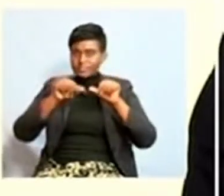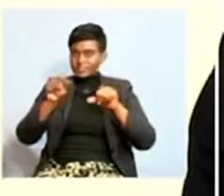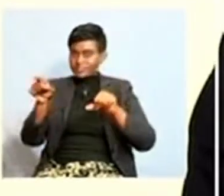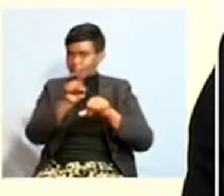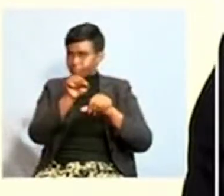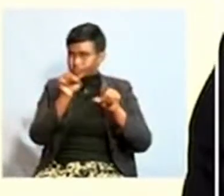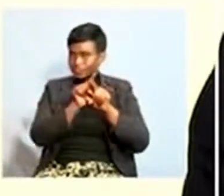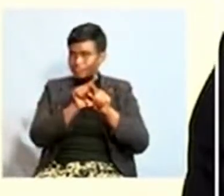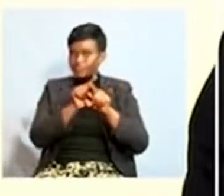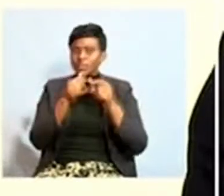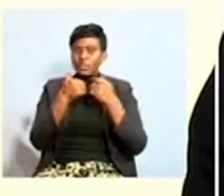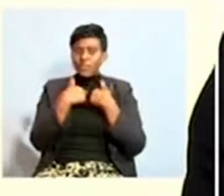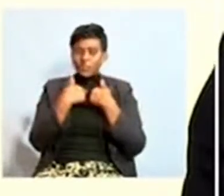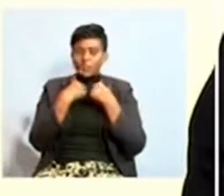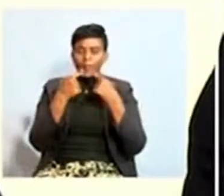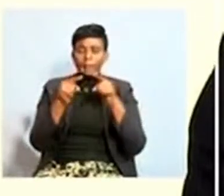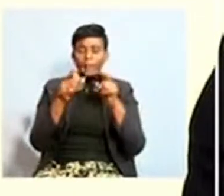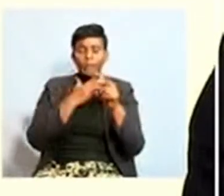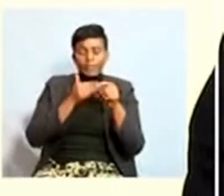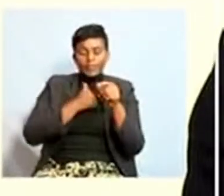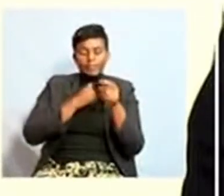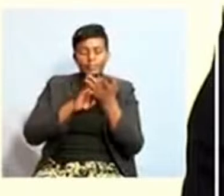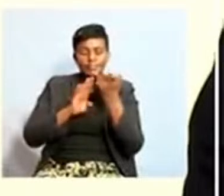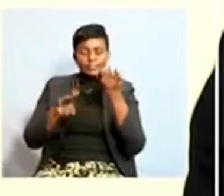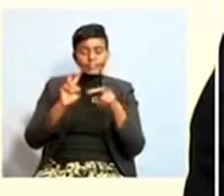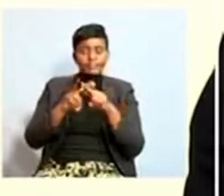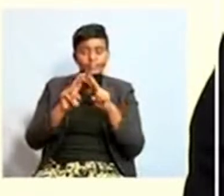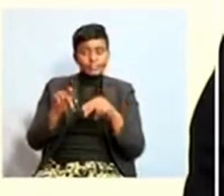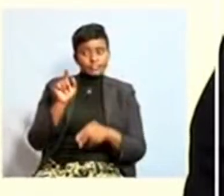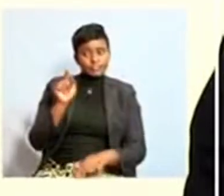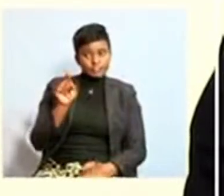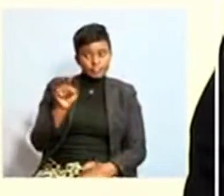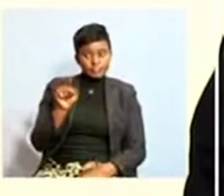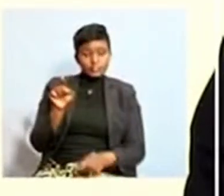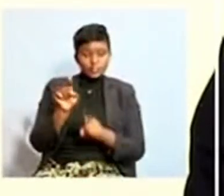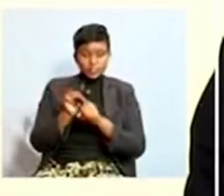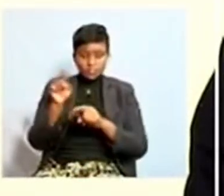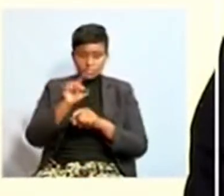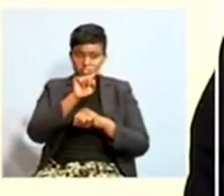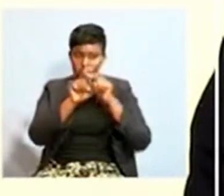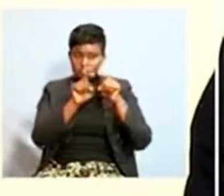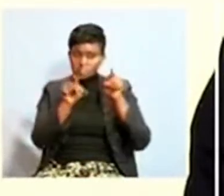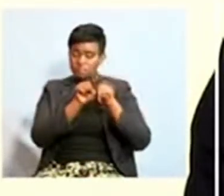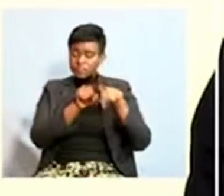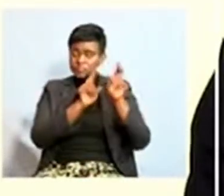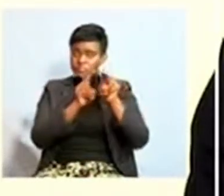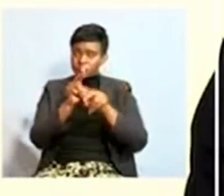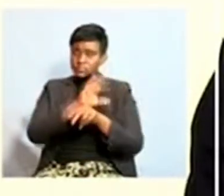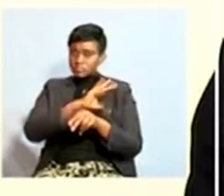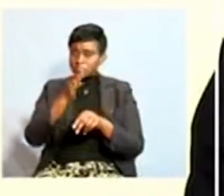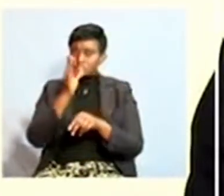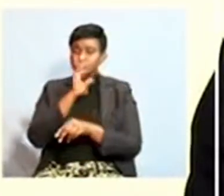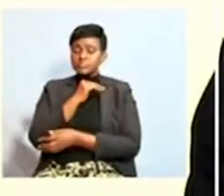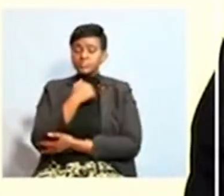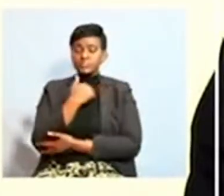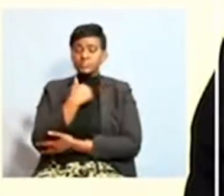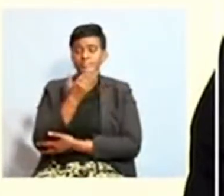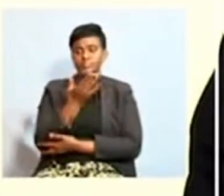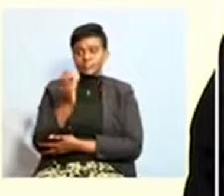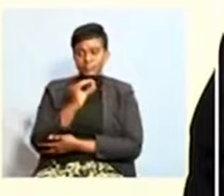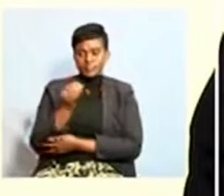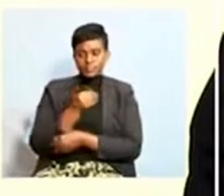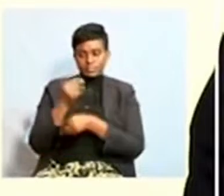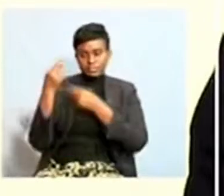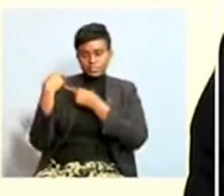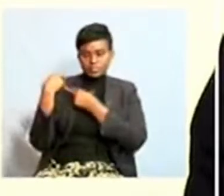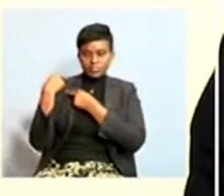be conducted. I believe, Chair, that this question has been answered by our response